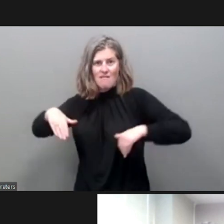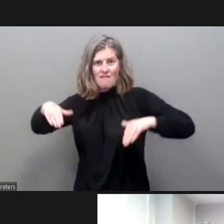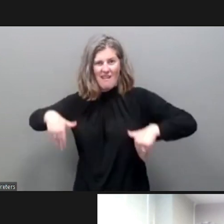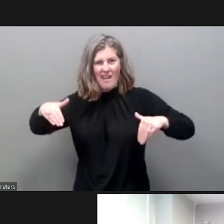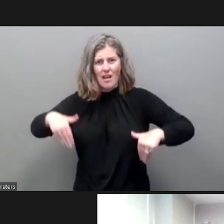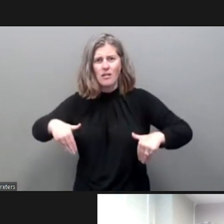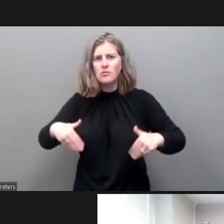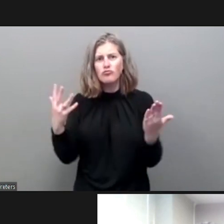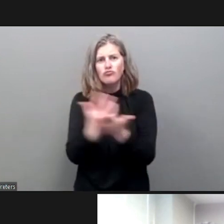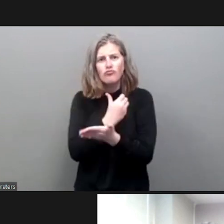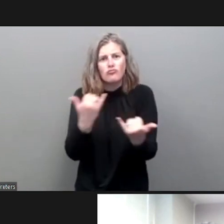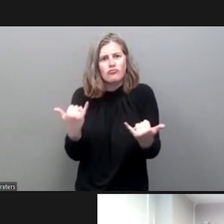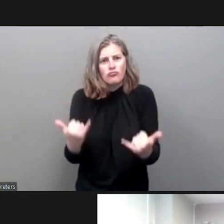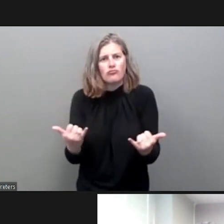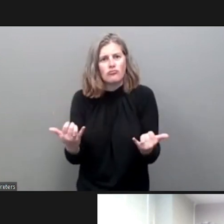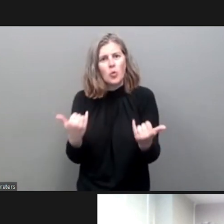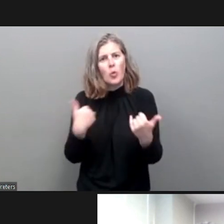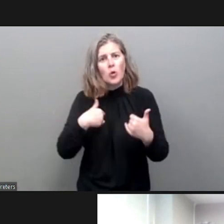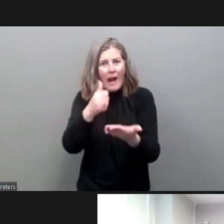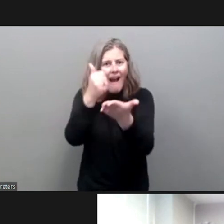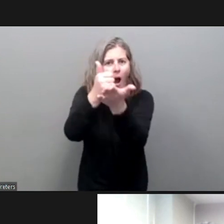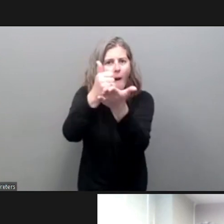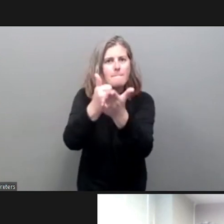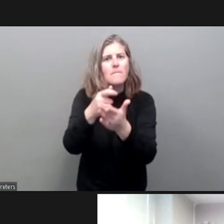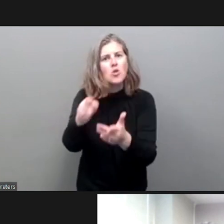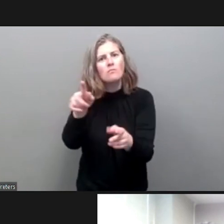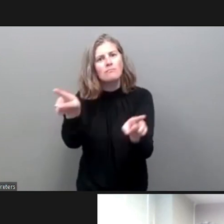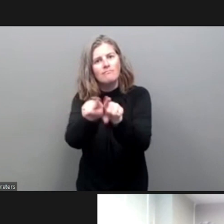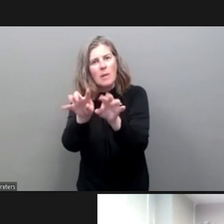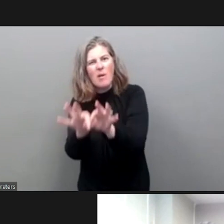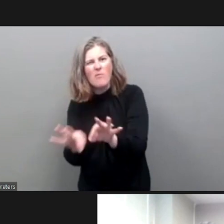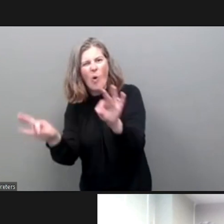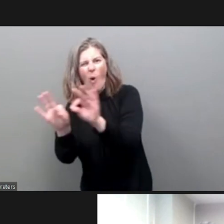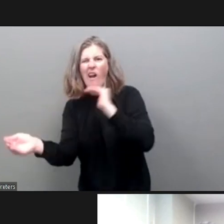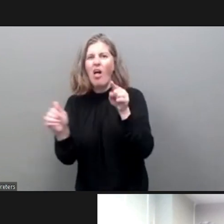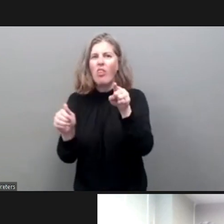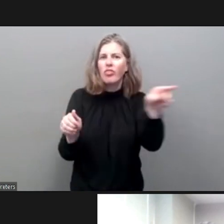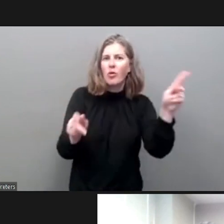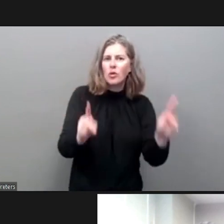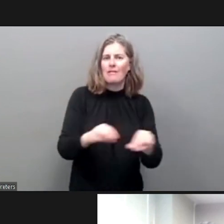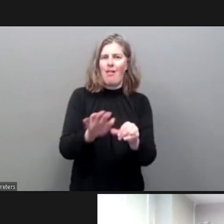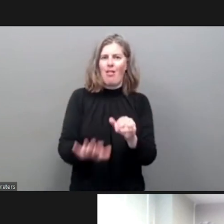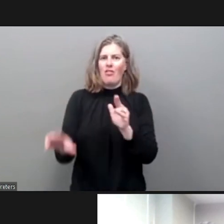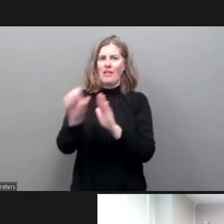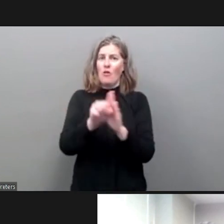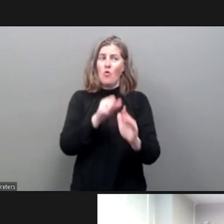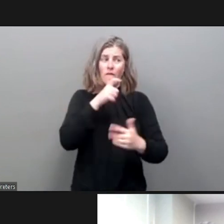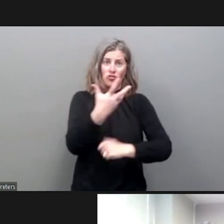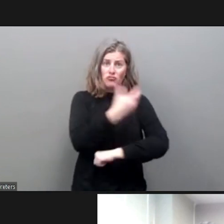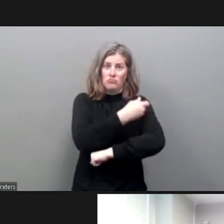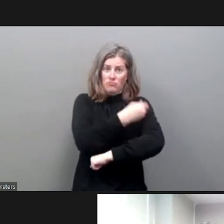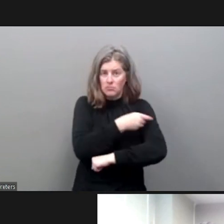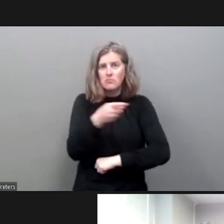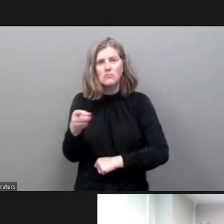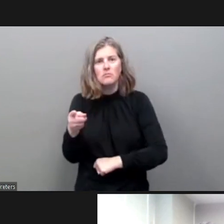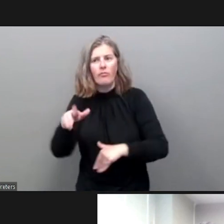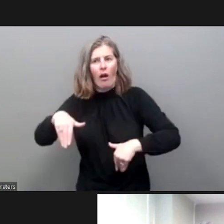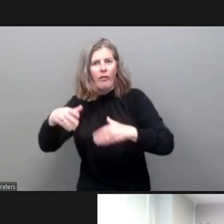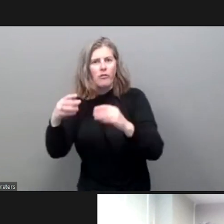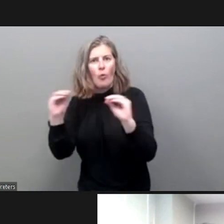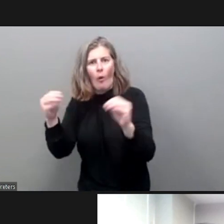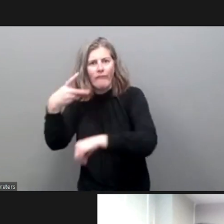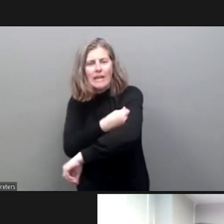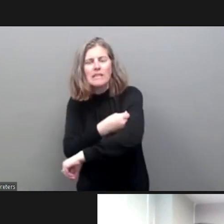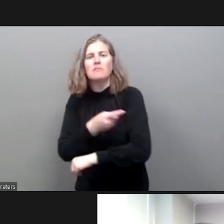help. You can help. You're just as important as every other person in the state who's been vaccinated or who remains